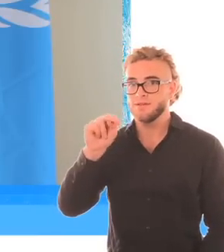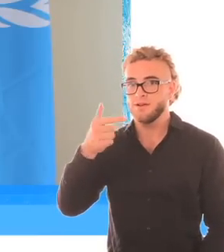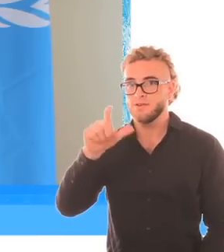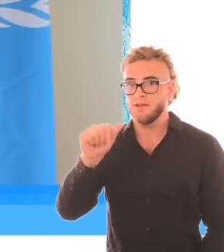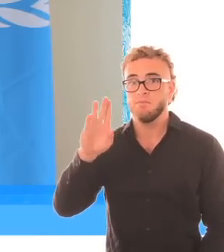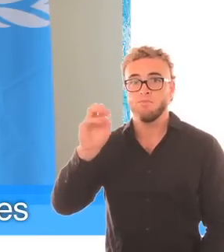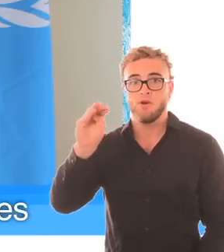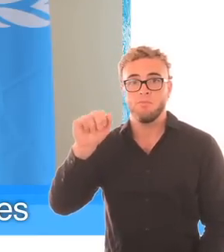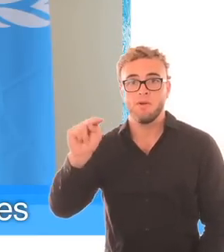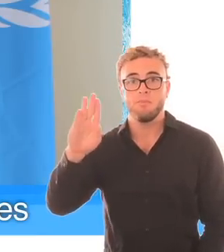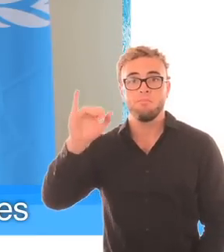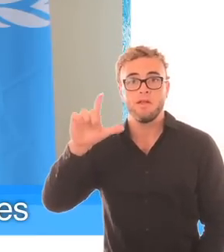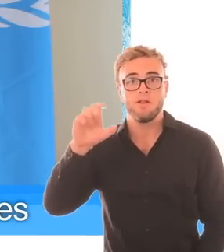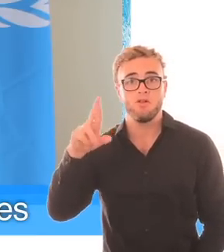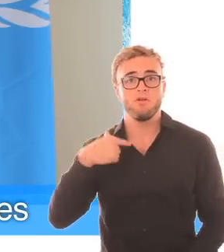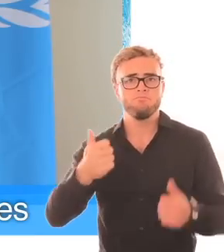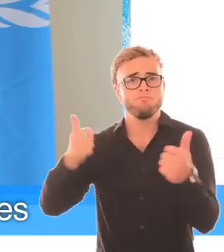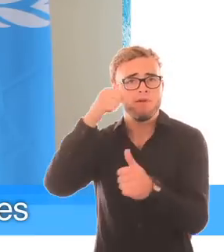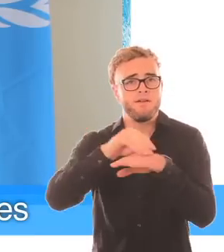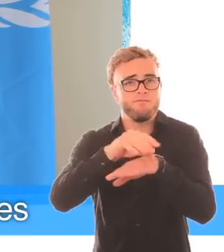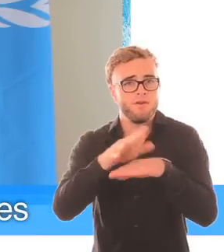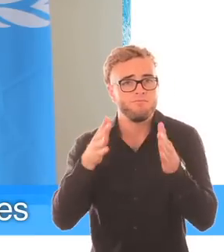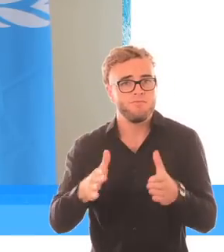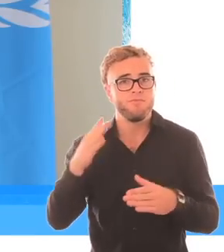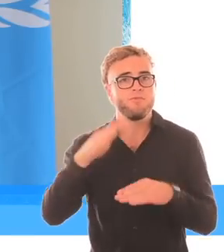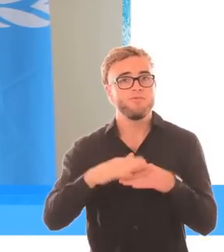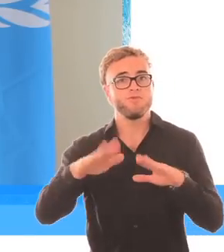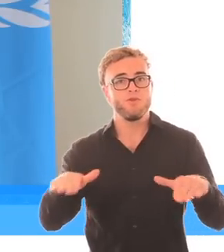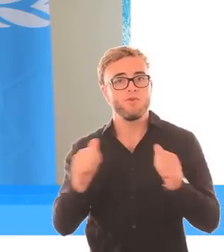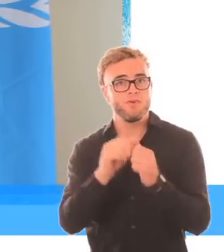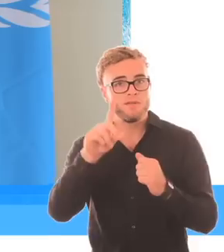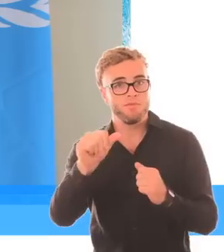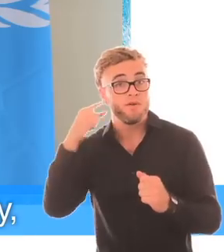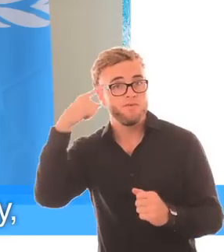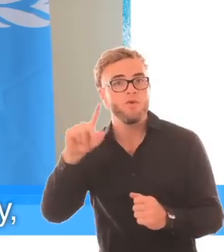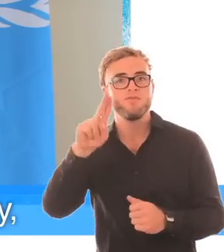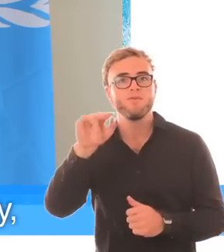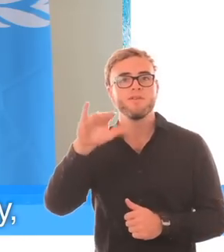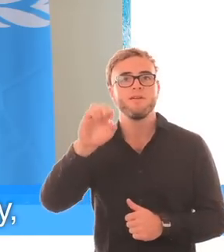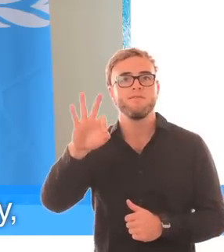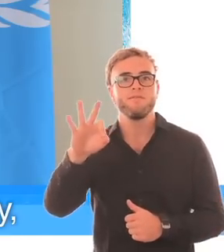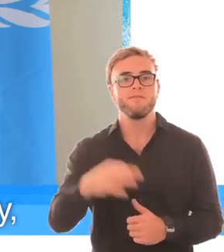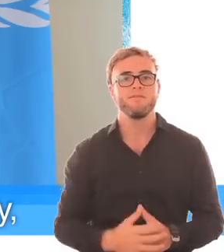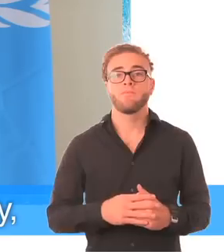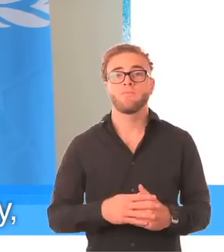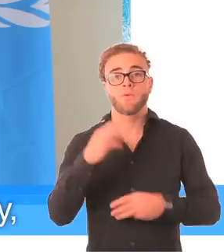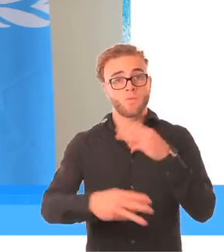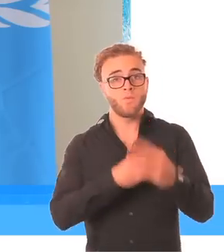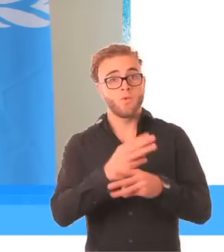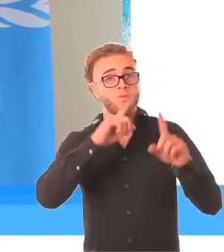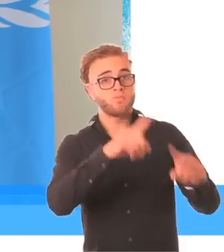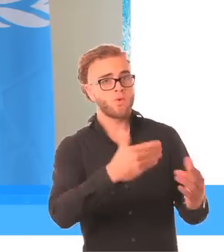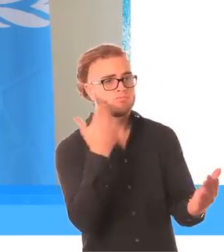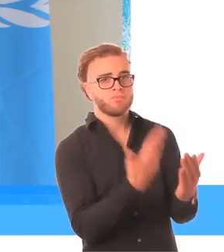Rosangela Berman-Bieler, the Senior Advisor on Children with Disabilities for UNICEF. According to the World Report on Disability,